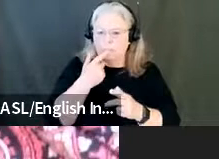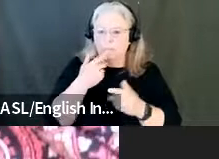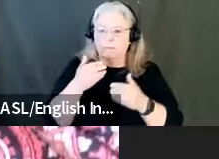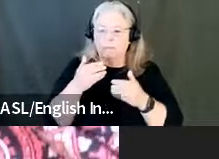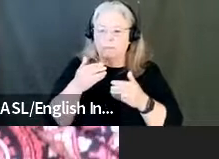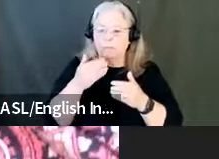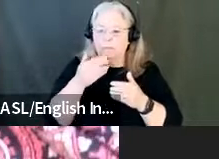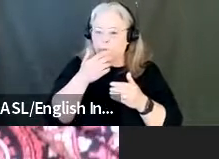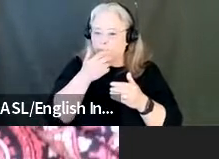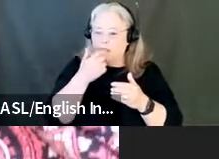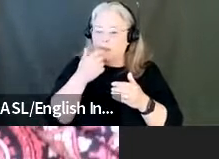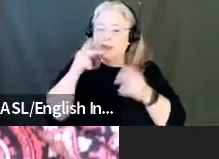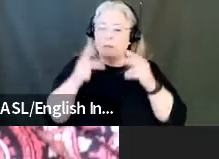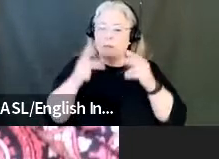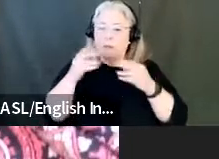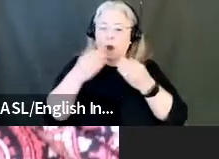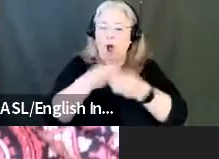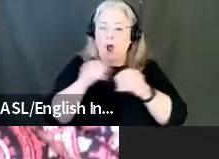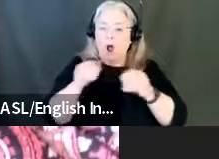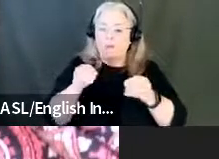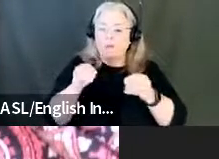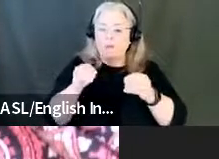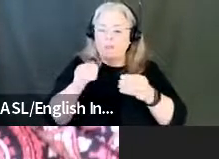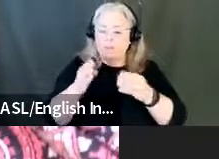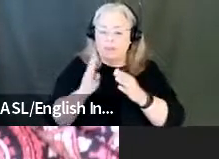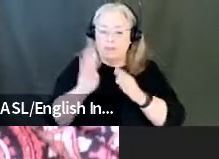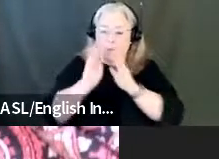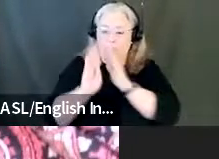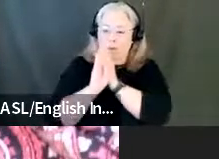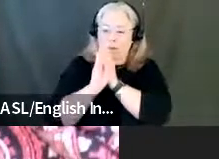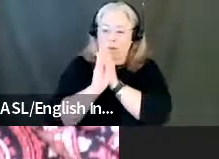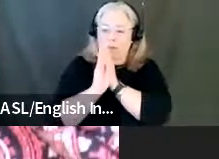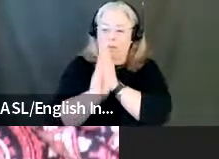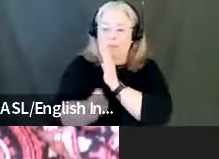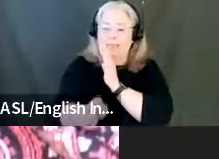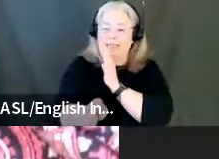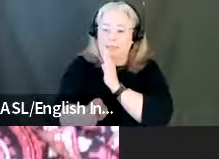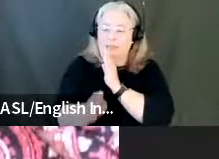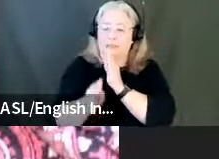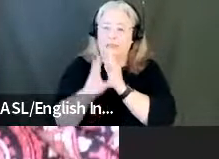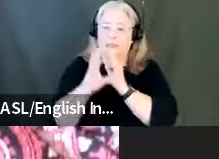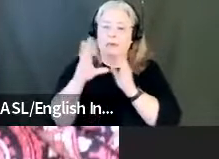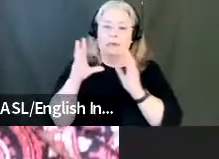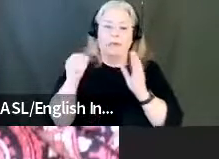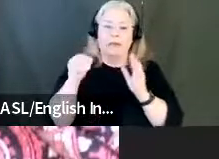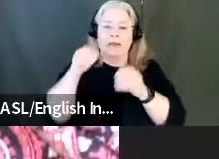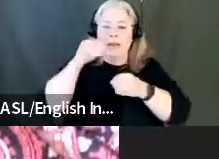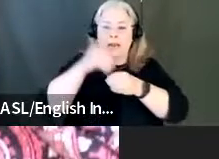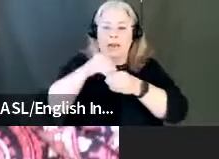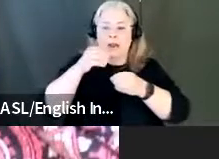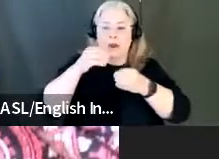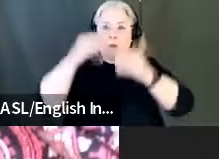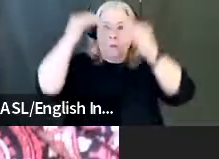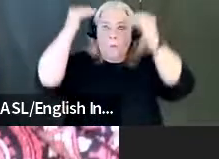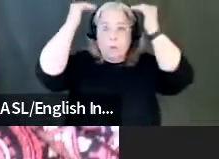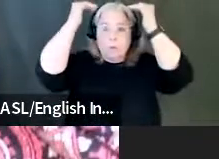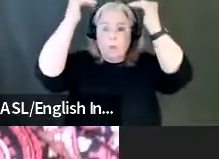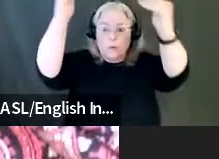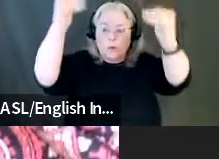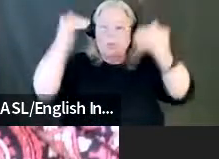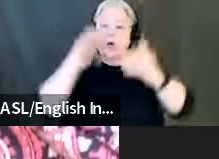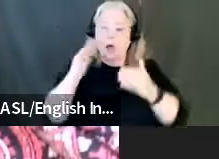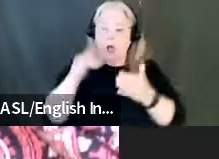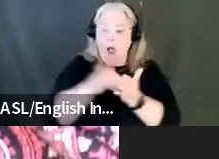partitions in people's offices, cubicles. Also the roof inside of cars often have Velcro in the